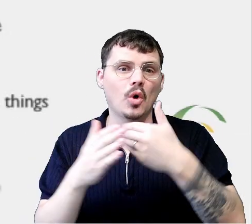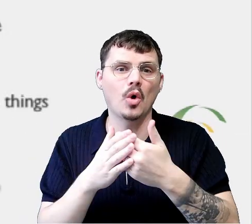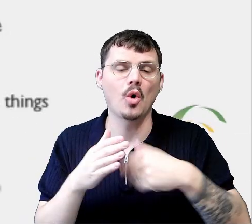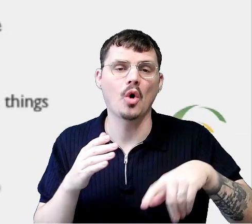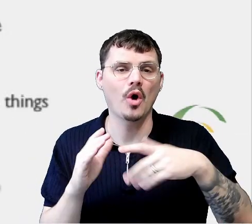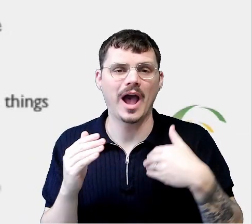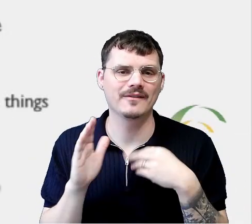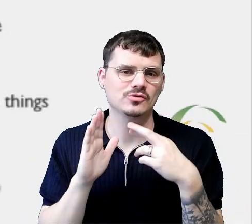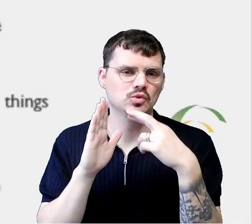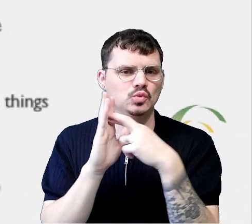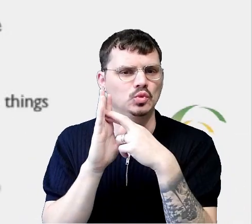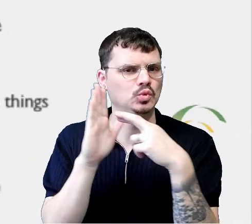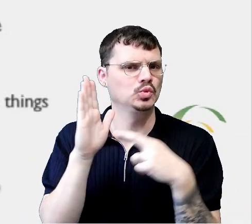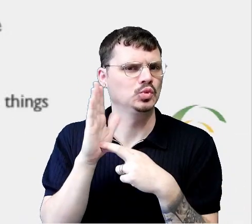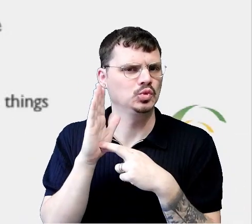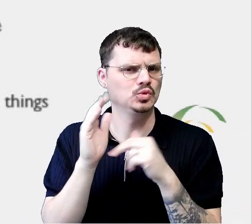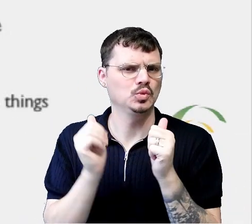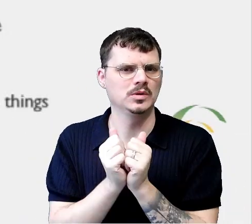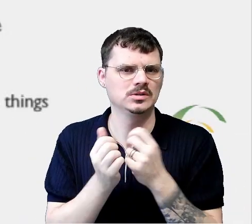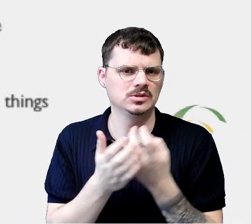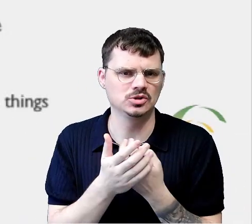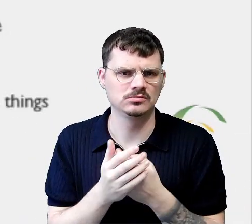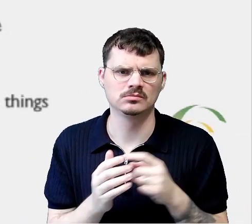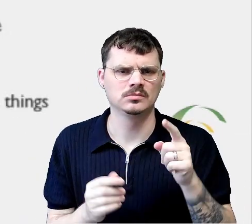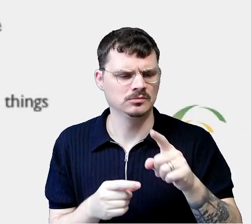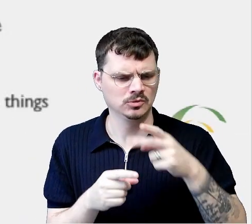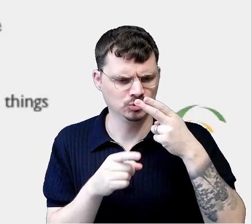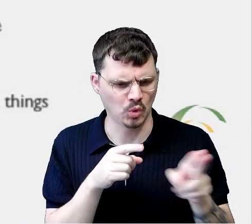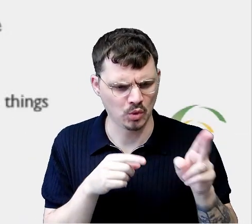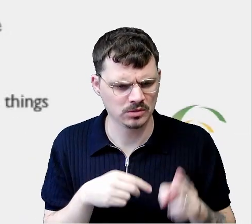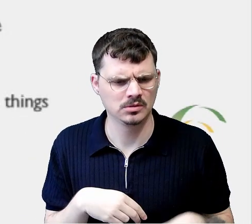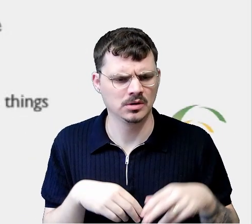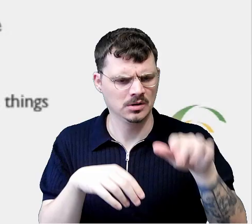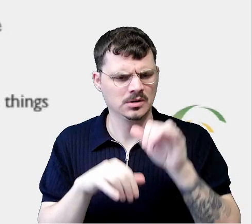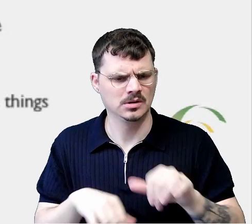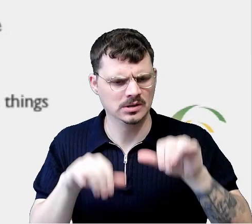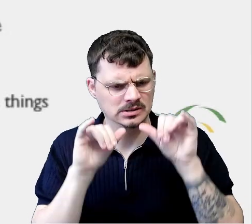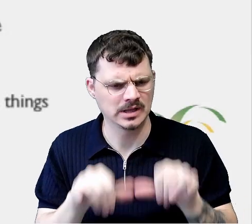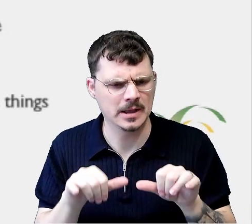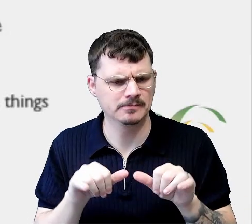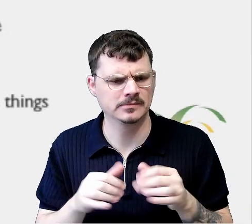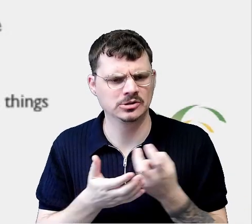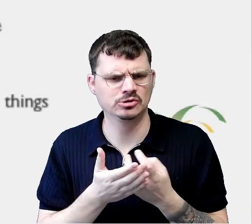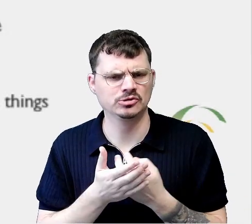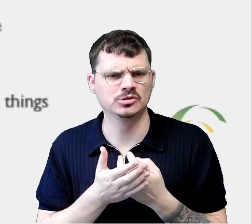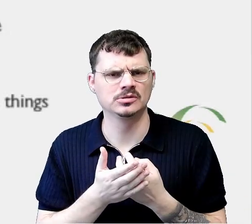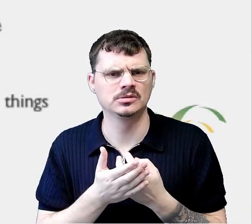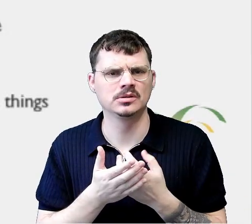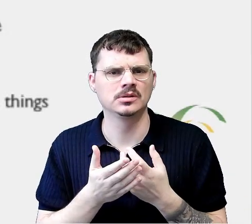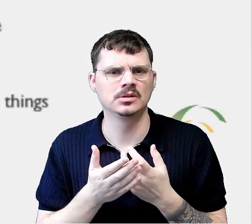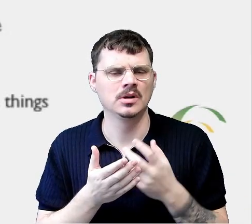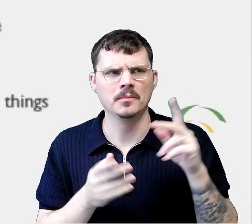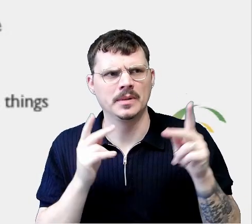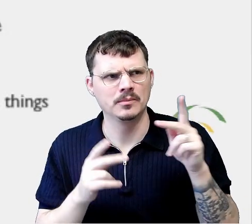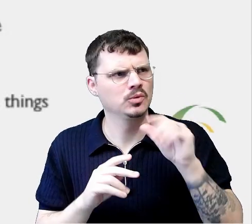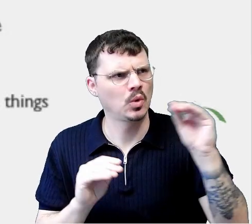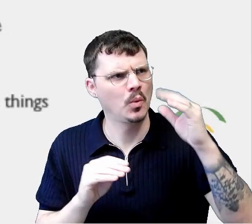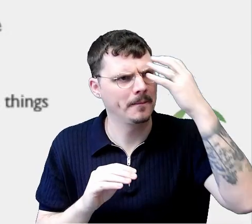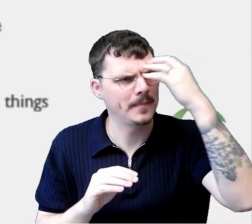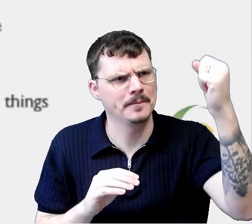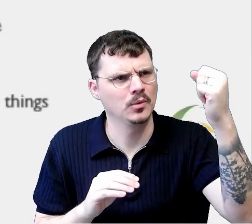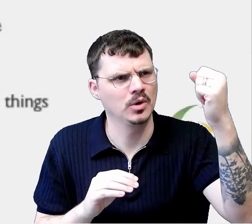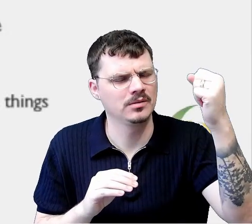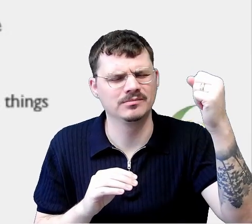supposed rules about seizures. They're always short, they're always the same. People don't have memory. Well,